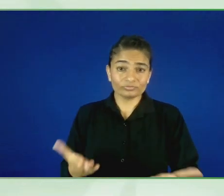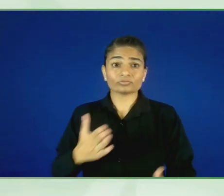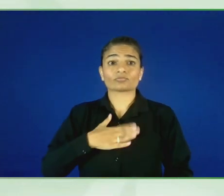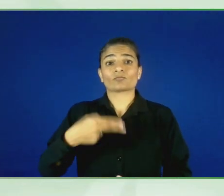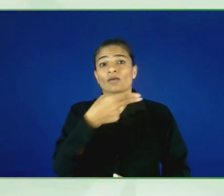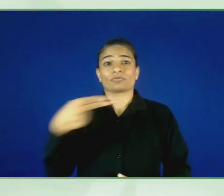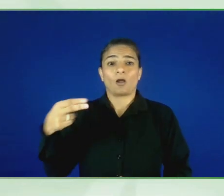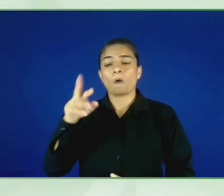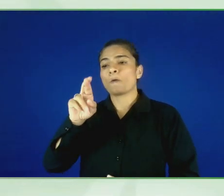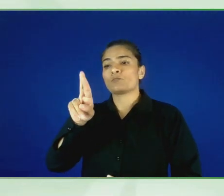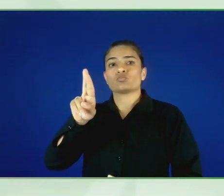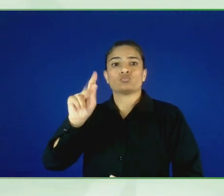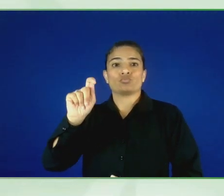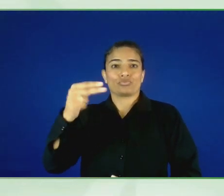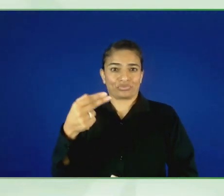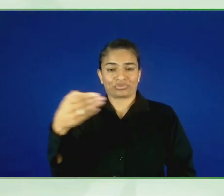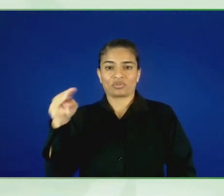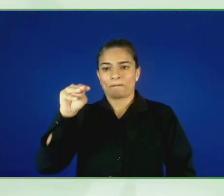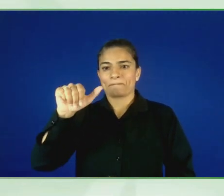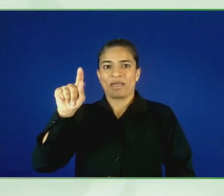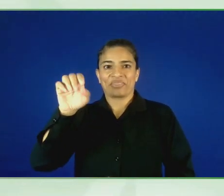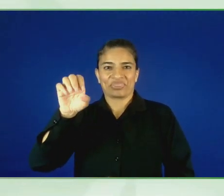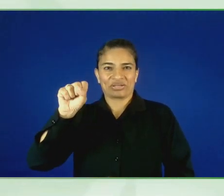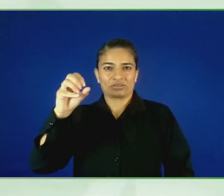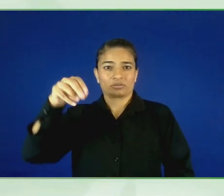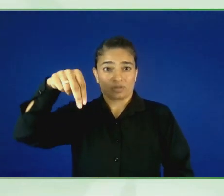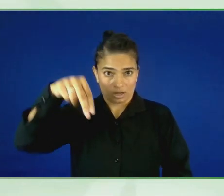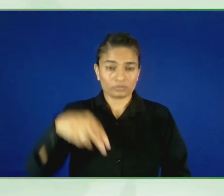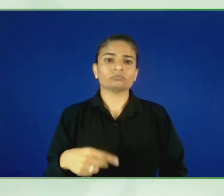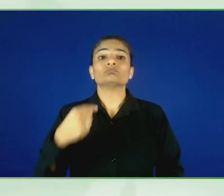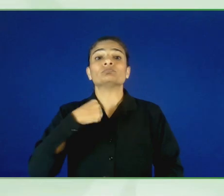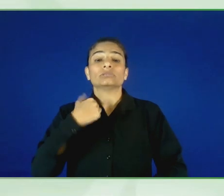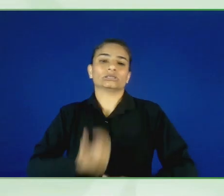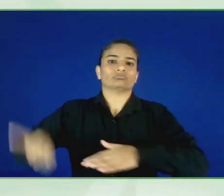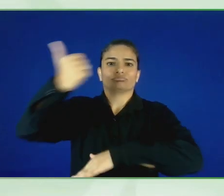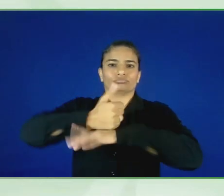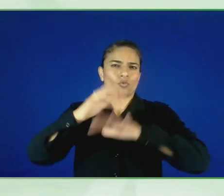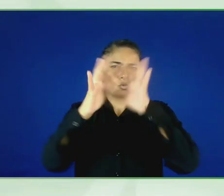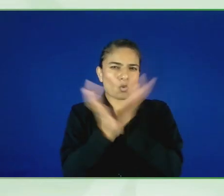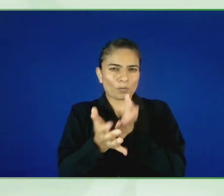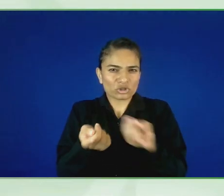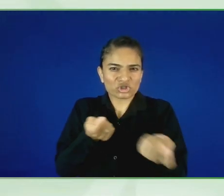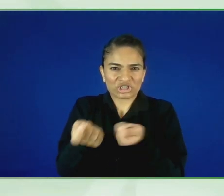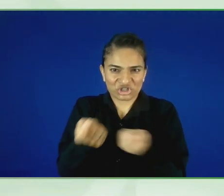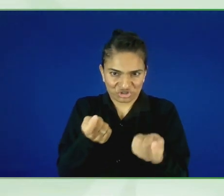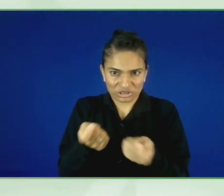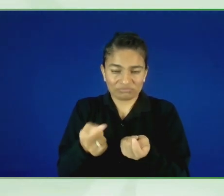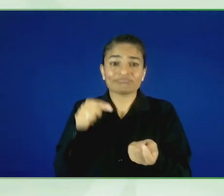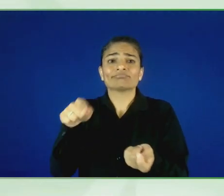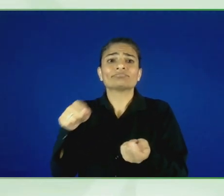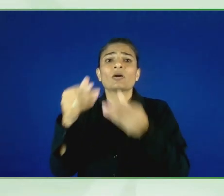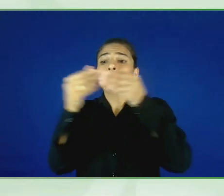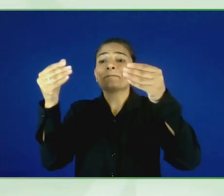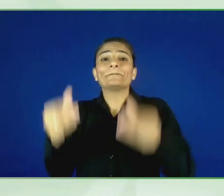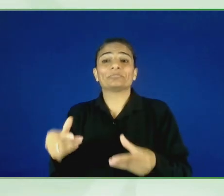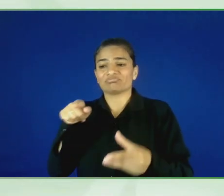up global strategic marketing for one of the business units in Bayer. I actually work for their